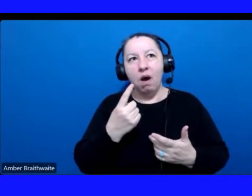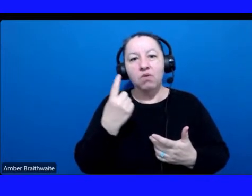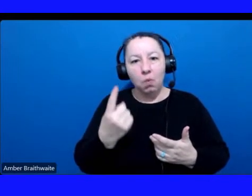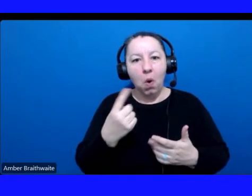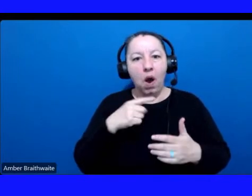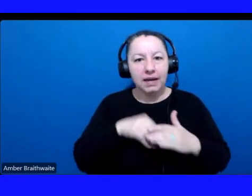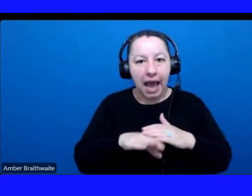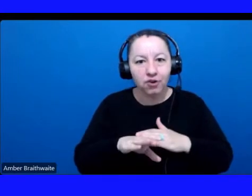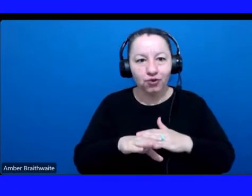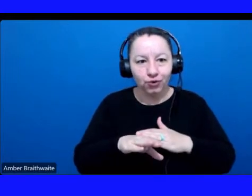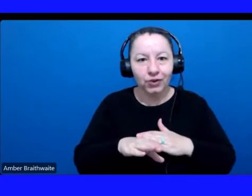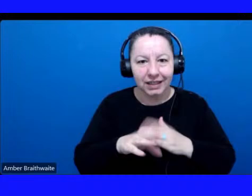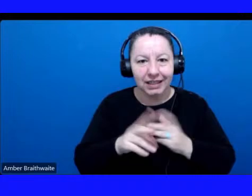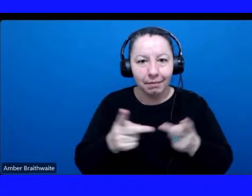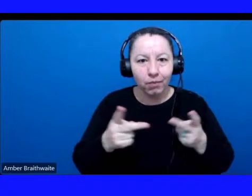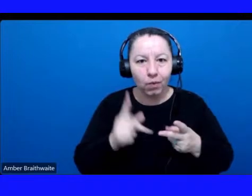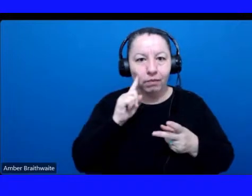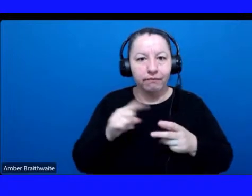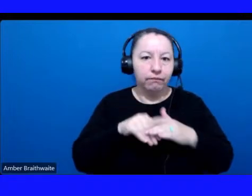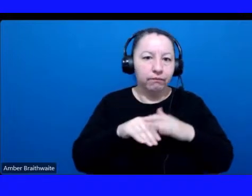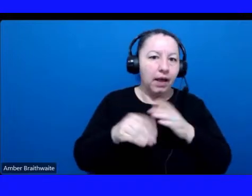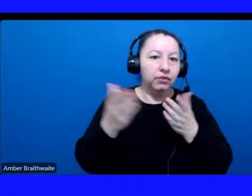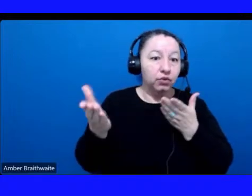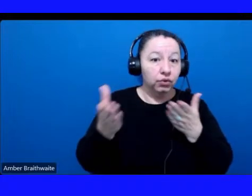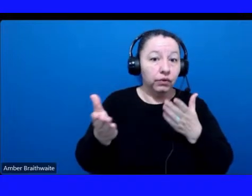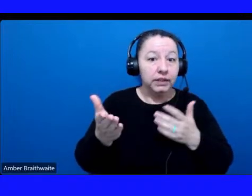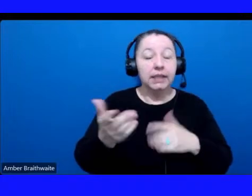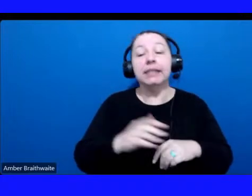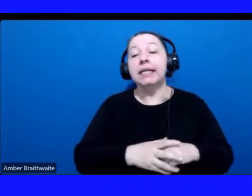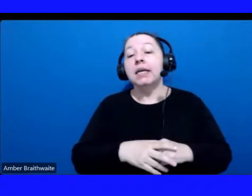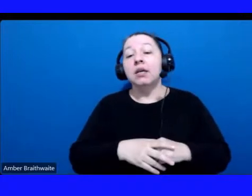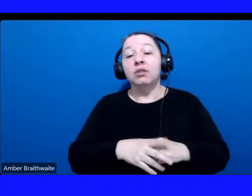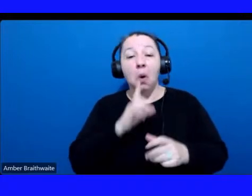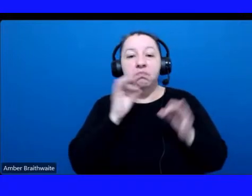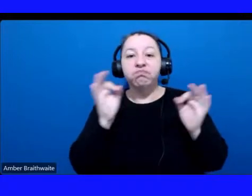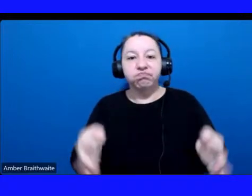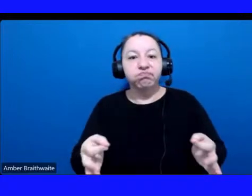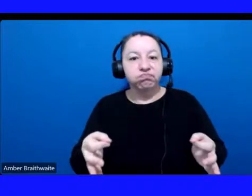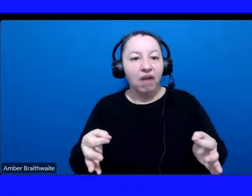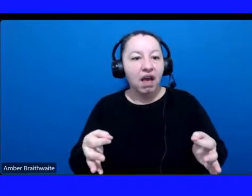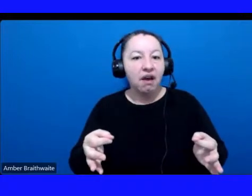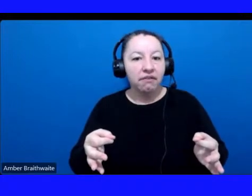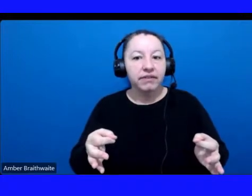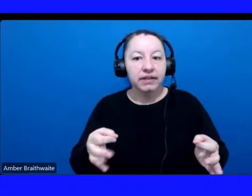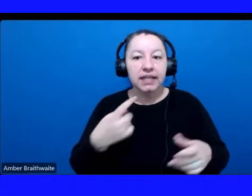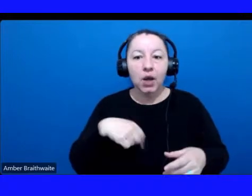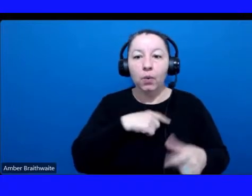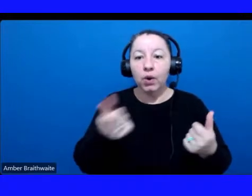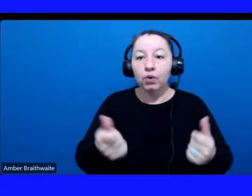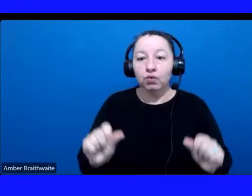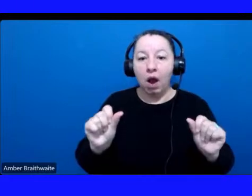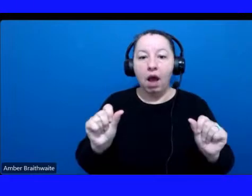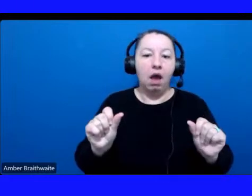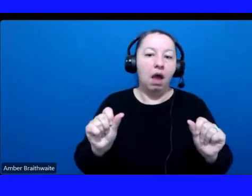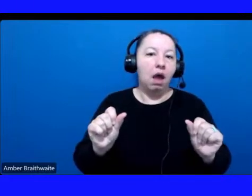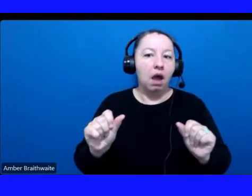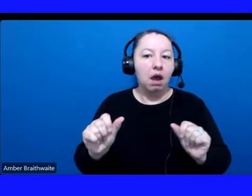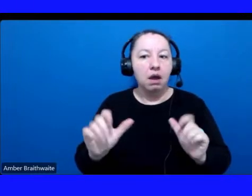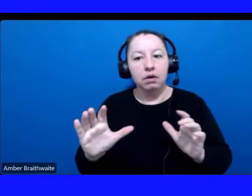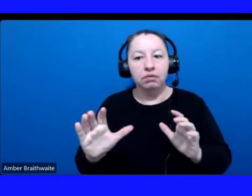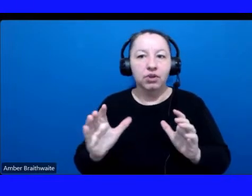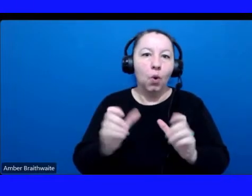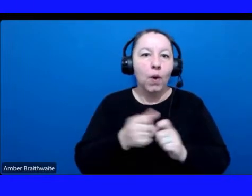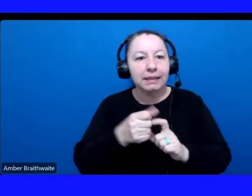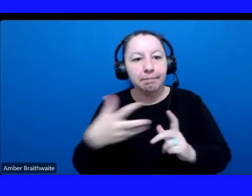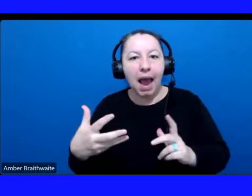terms of reentry support, we would hope, I think as a service, certainly we do, would expect to extend it